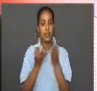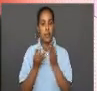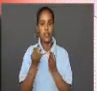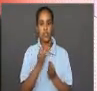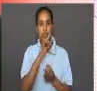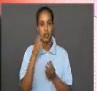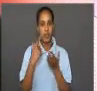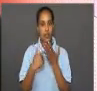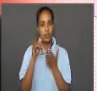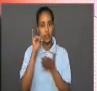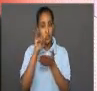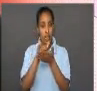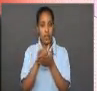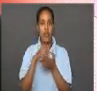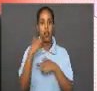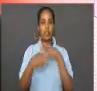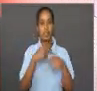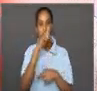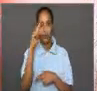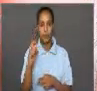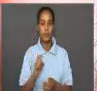expression for that reaction?